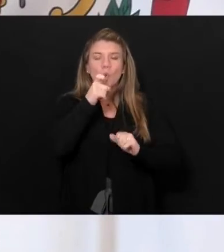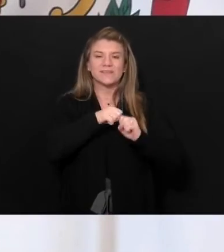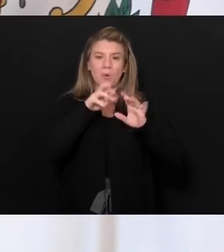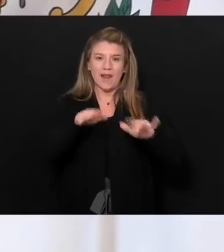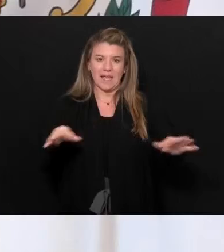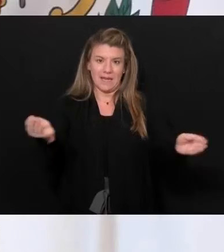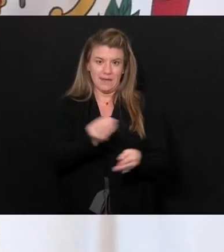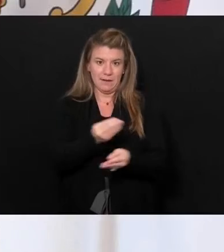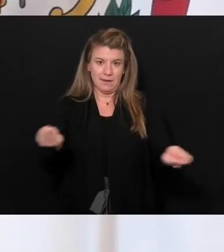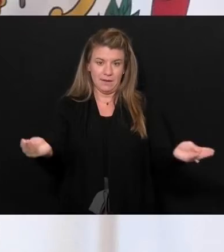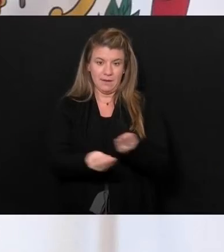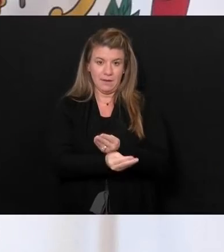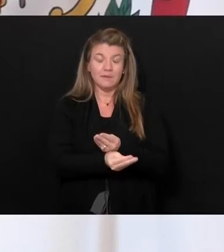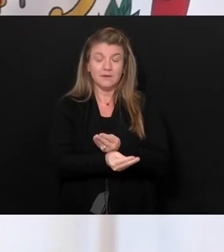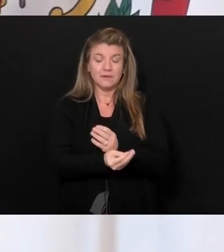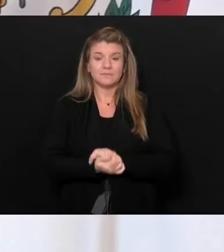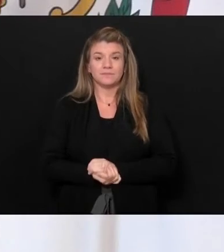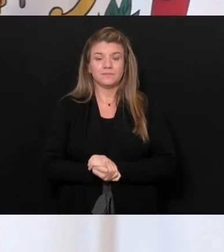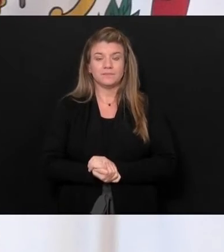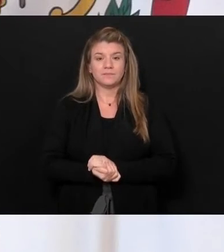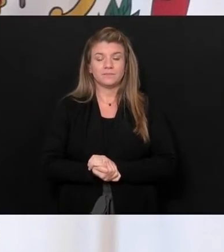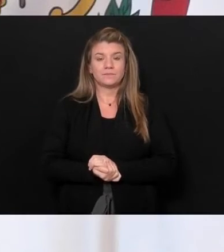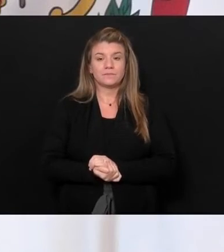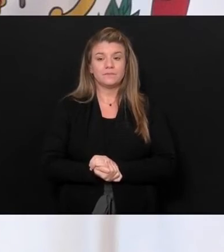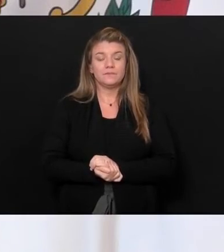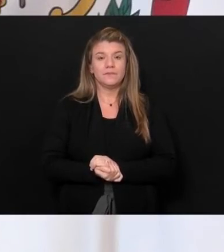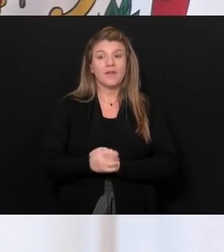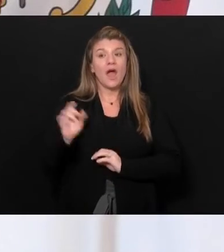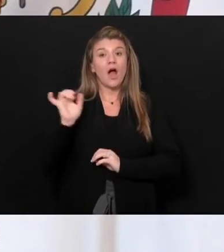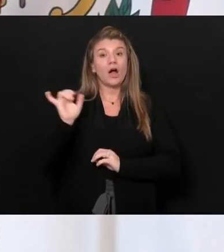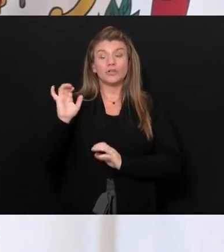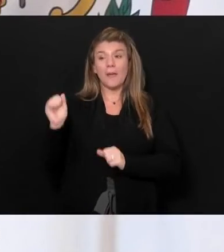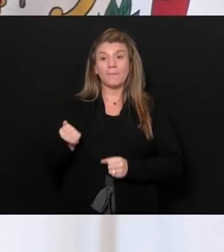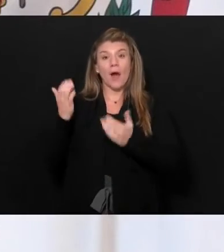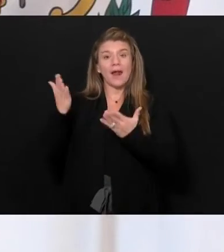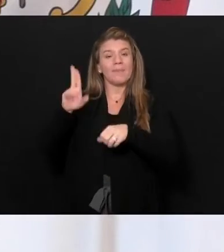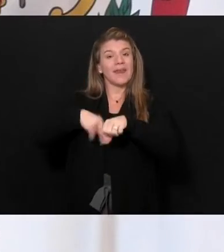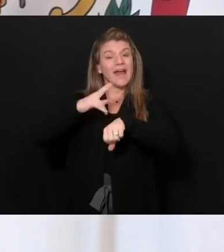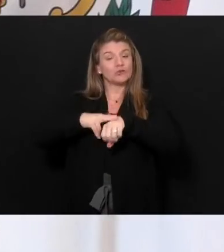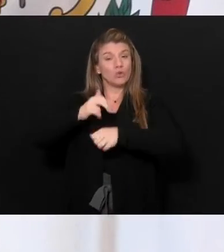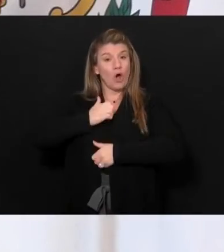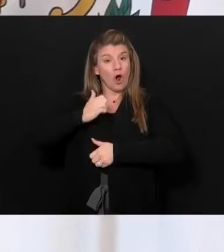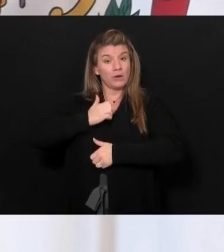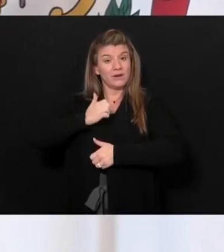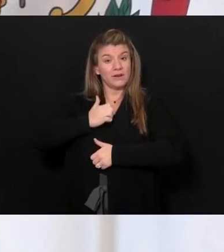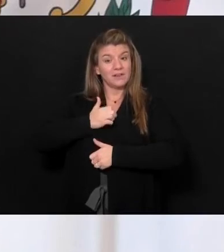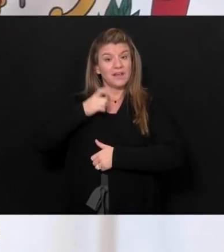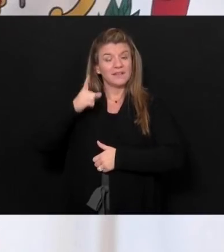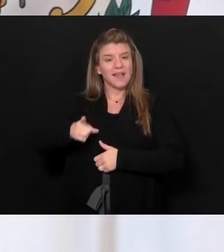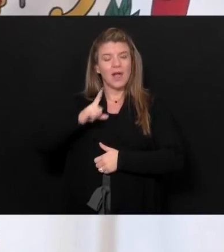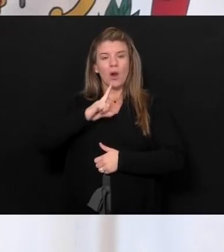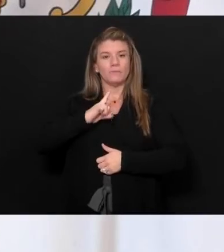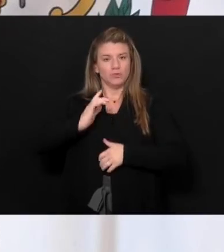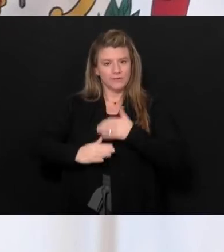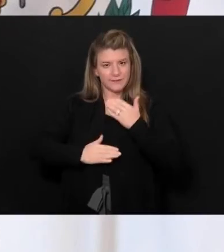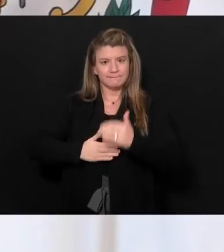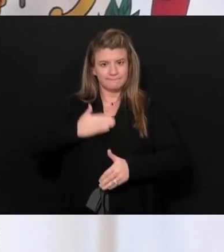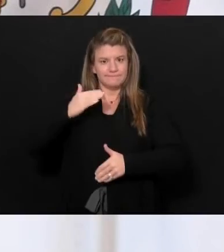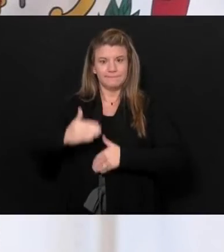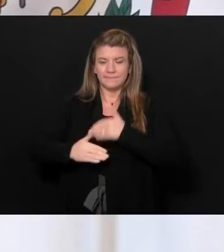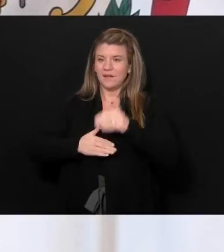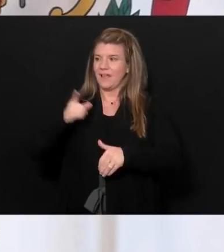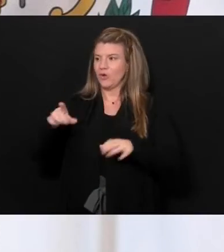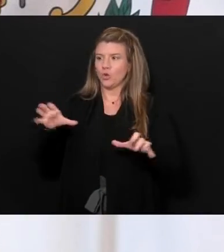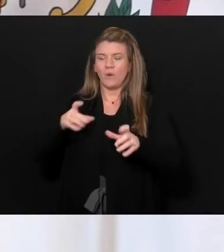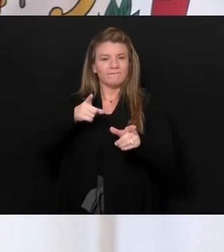know, and then there was another thing that was brought up about the National Guard and how the National Guard was moving, and they were moving very,